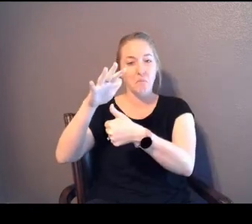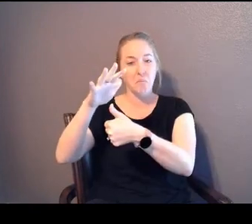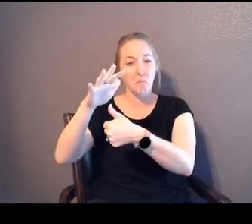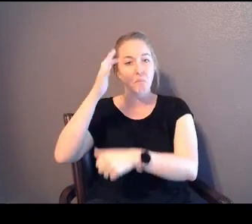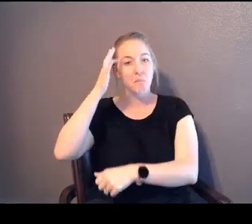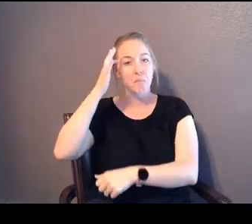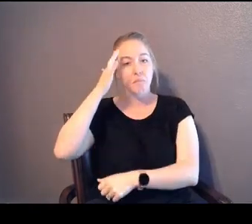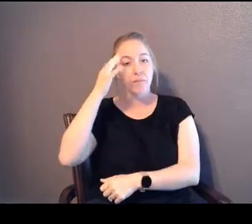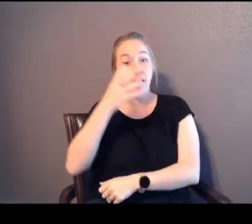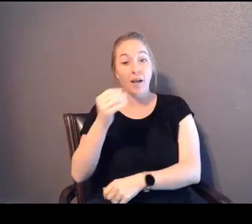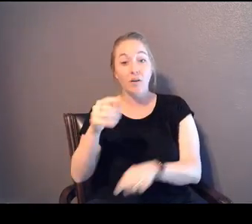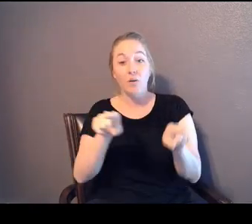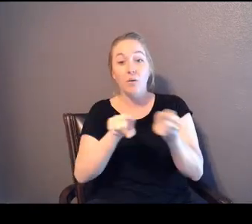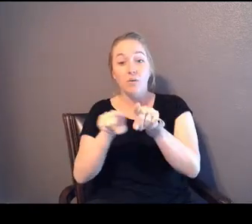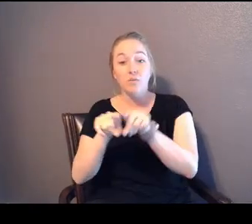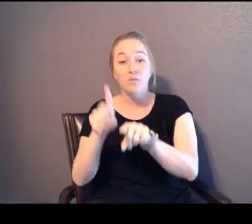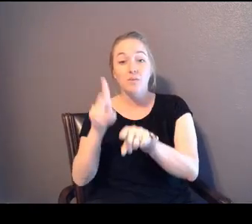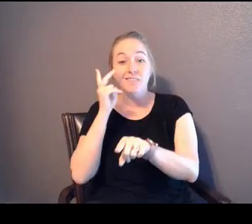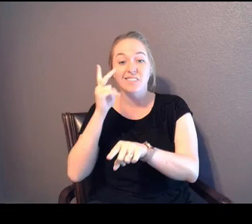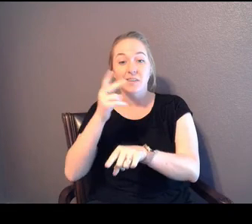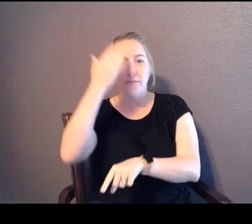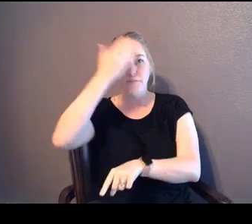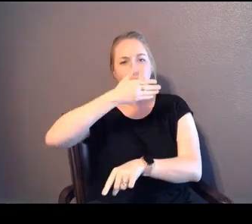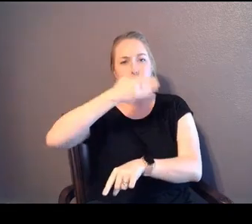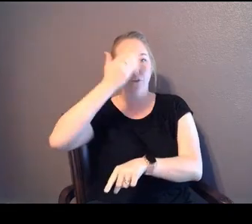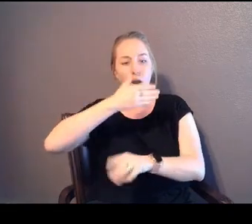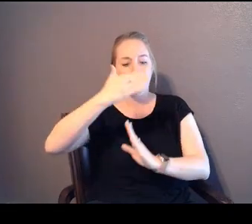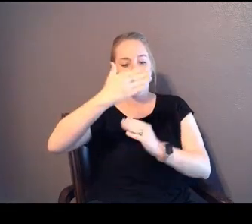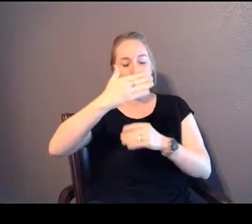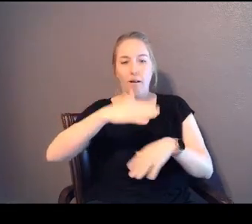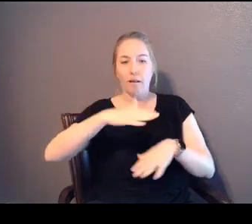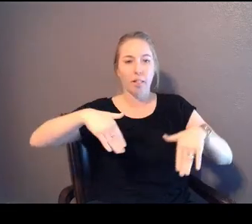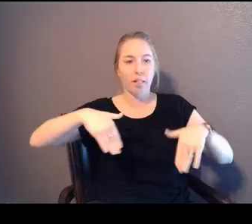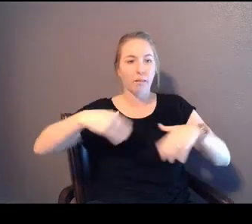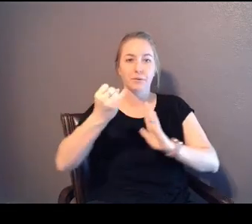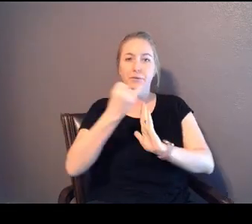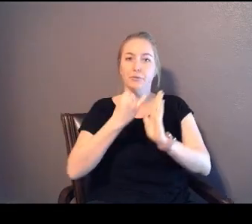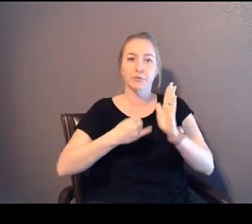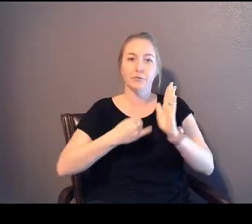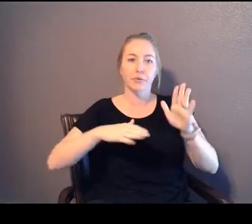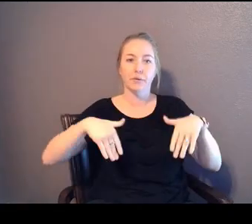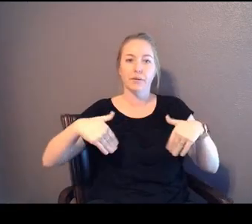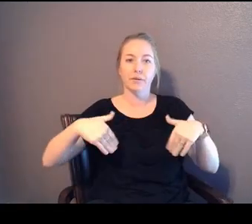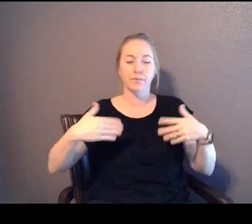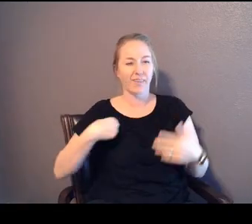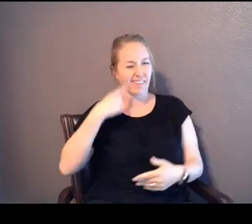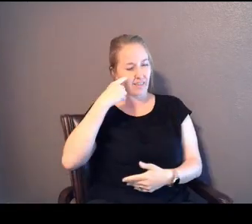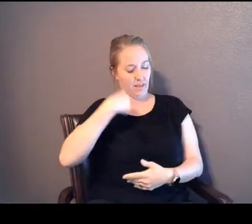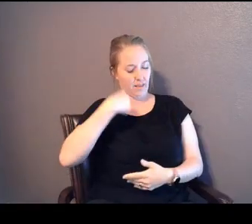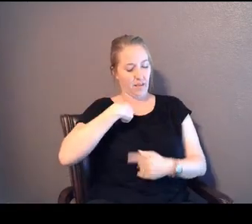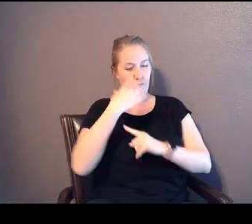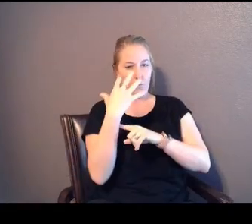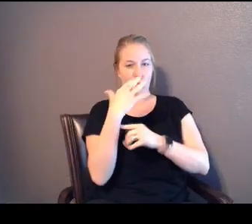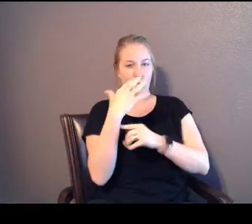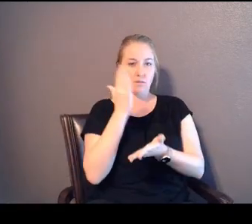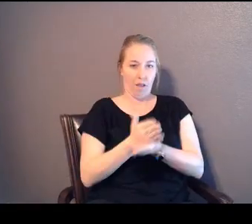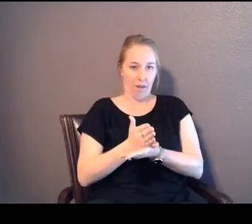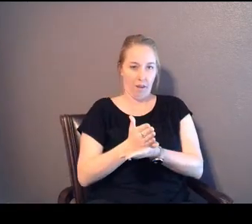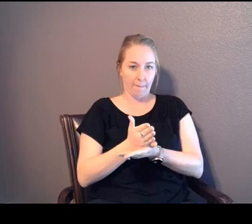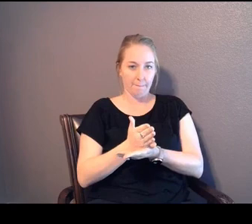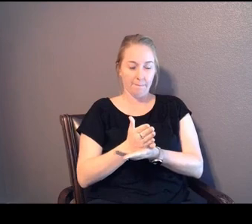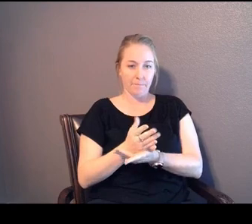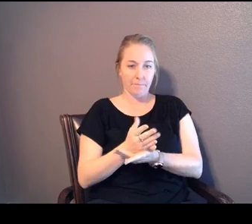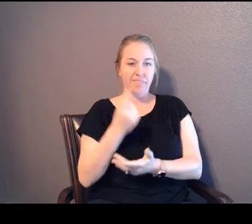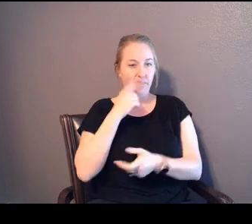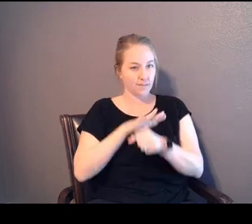these front little plants. I didn't even get to those yet. But I think I'm going to stop for today. I think that's enough for